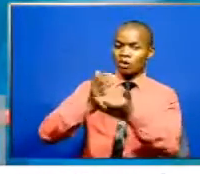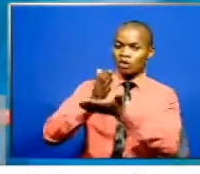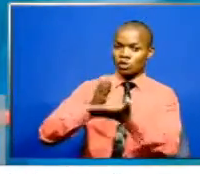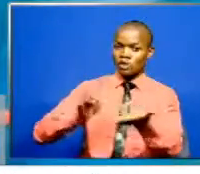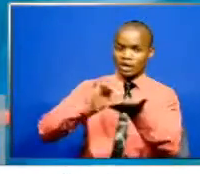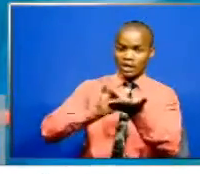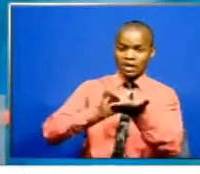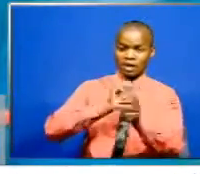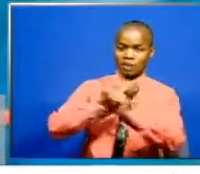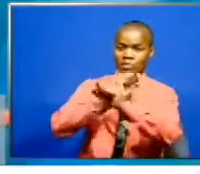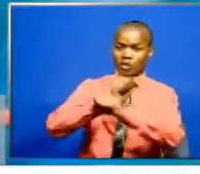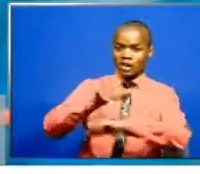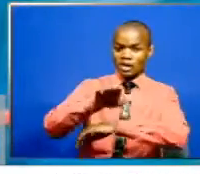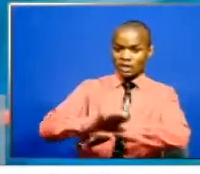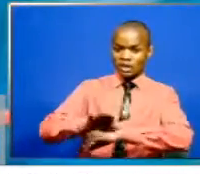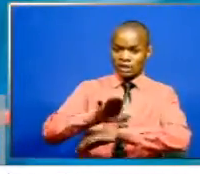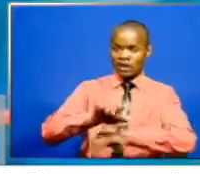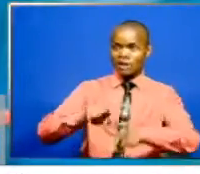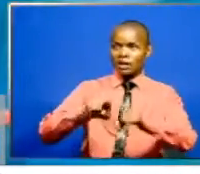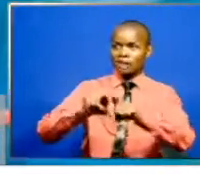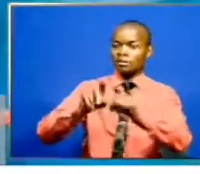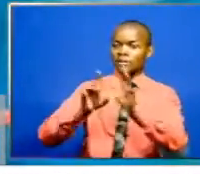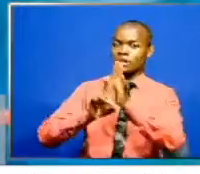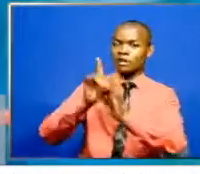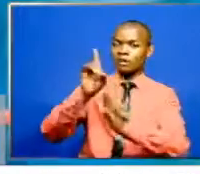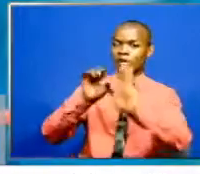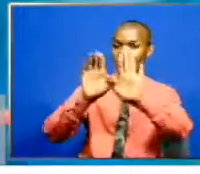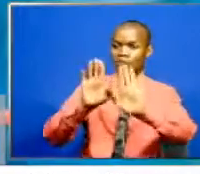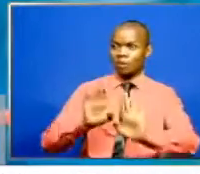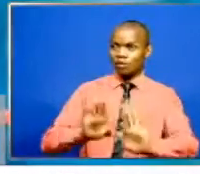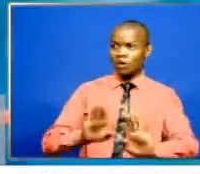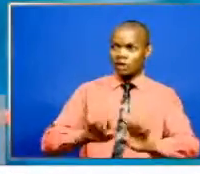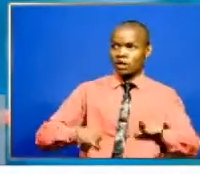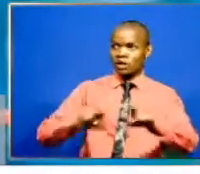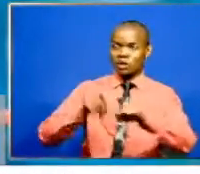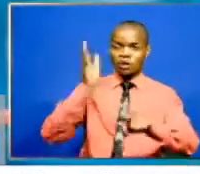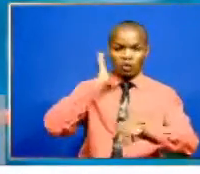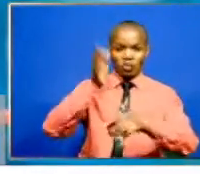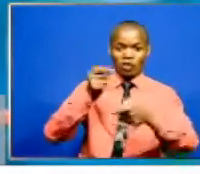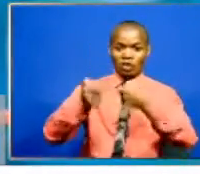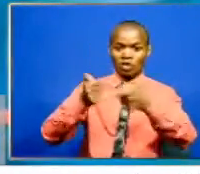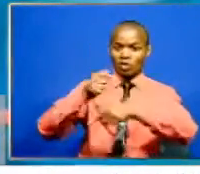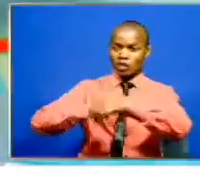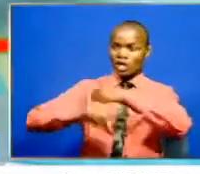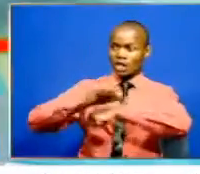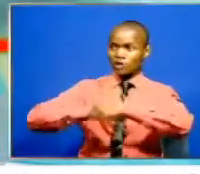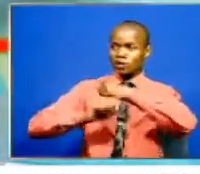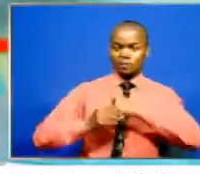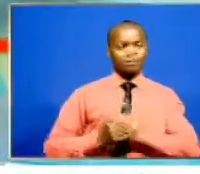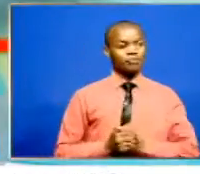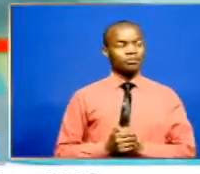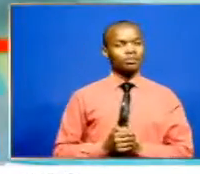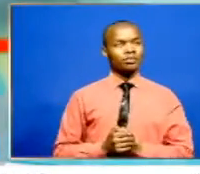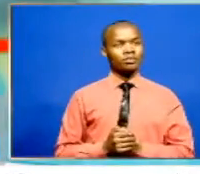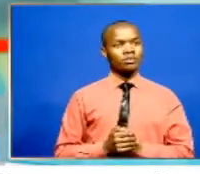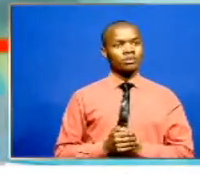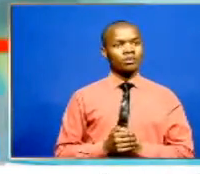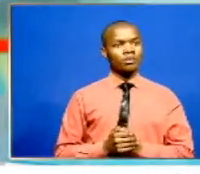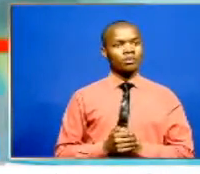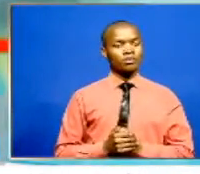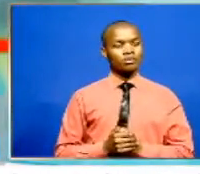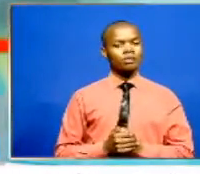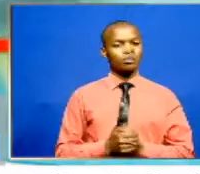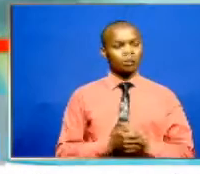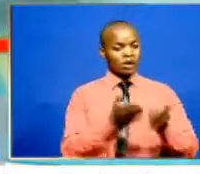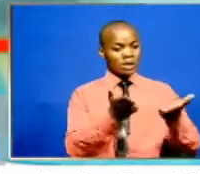of sustainable development is crucial. We will continue to do that. And other than implementation